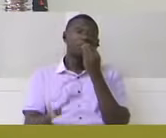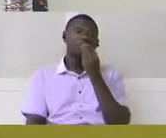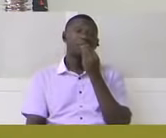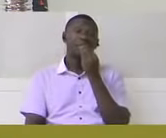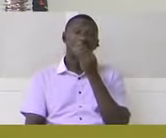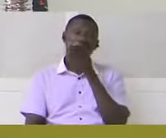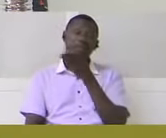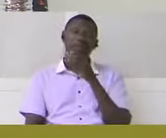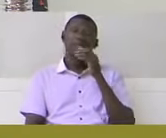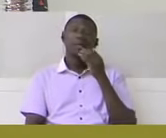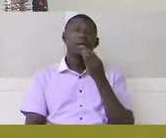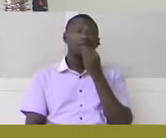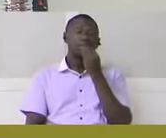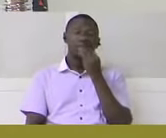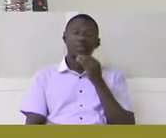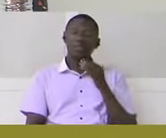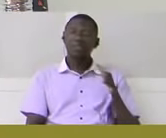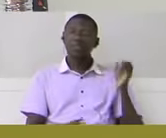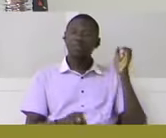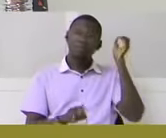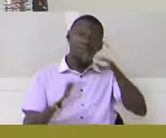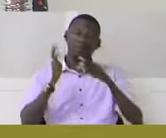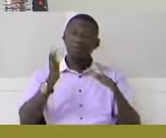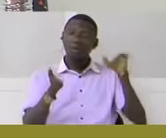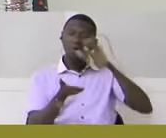The biscuit is landing on the highway.